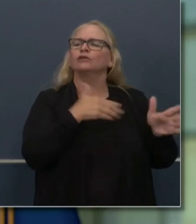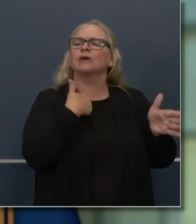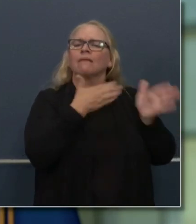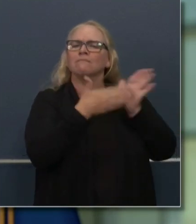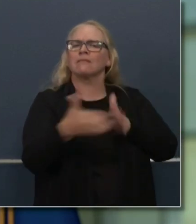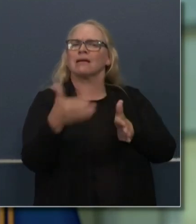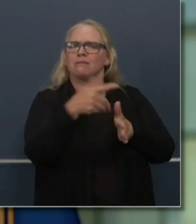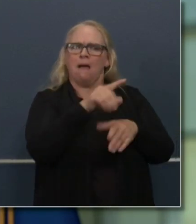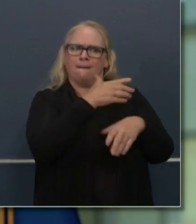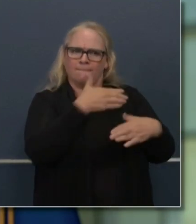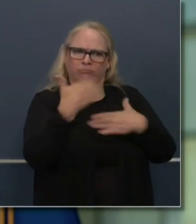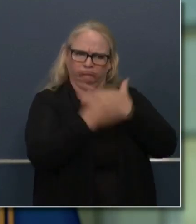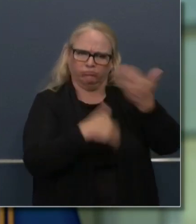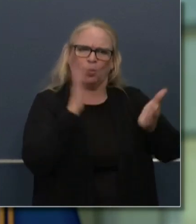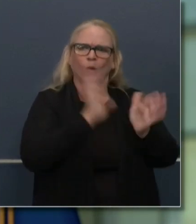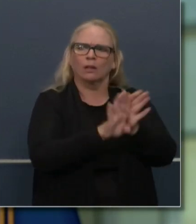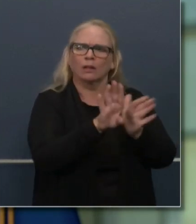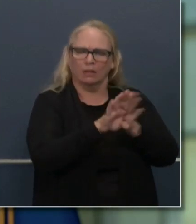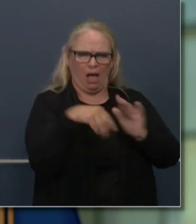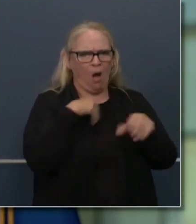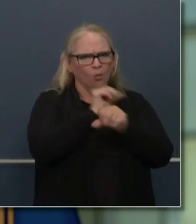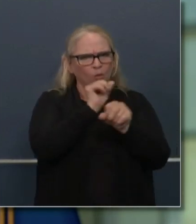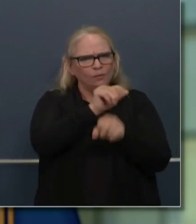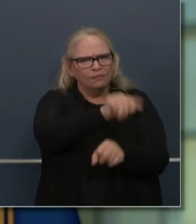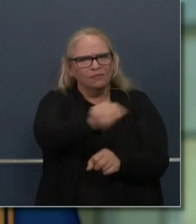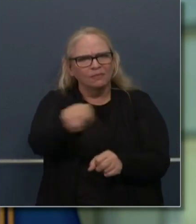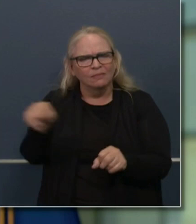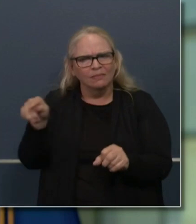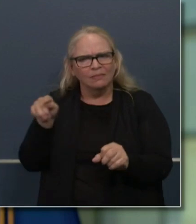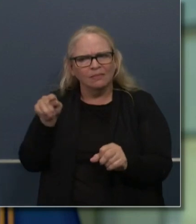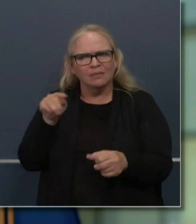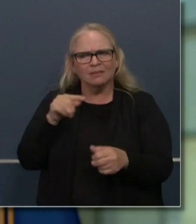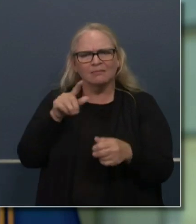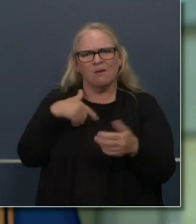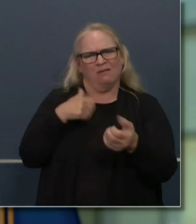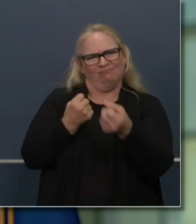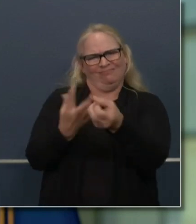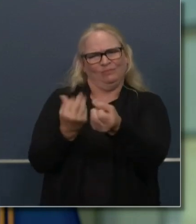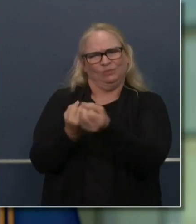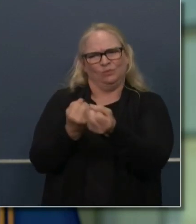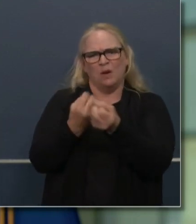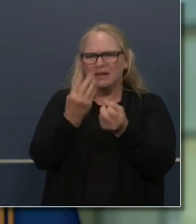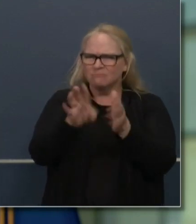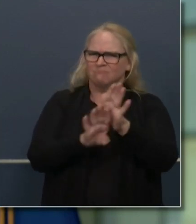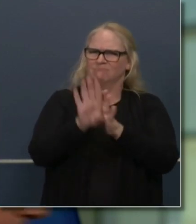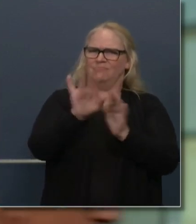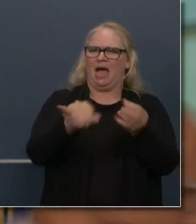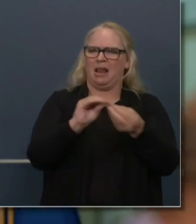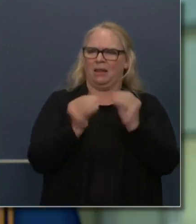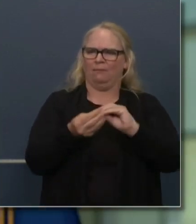counties to meet those plans and go beyond that as the increased level of transmission requires.